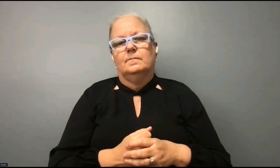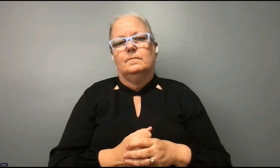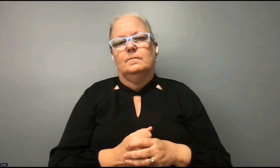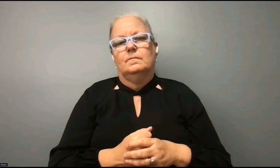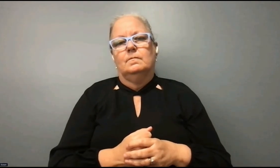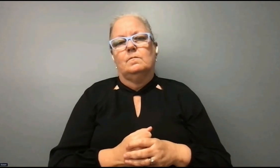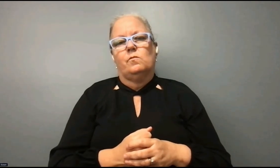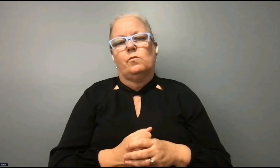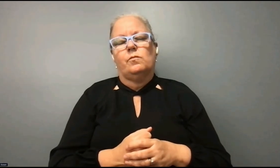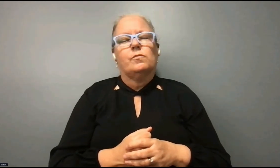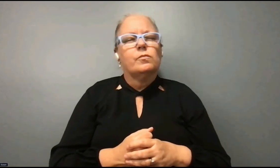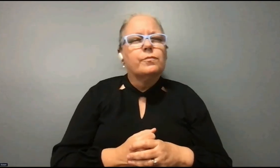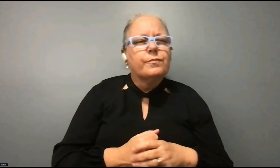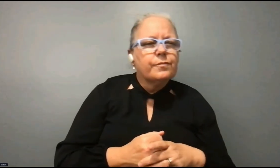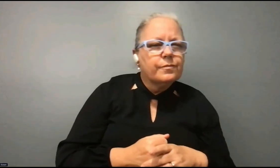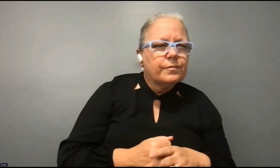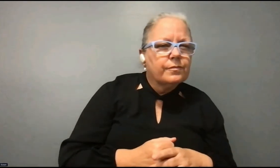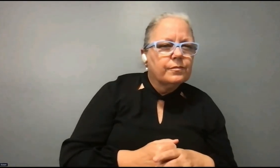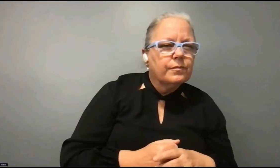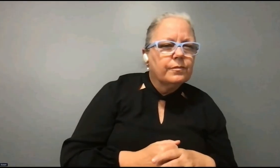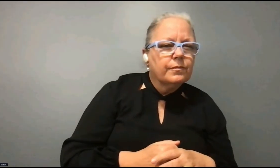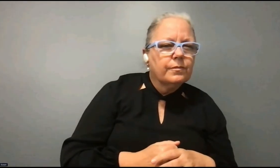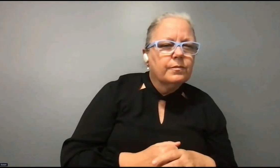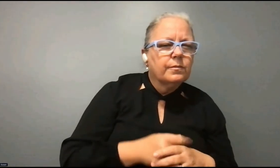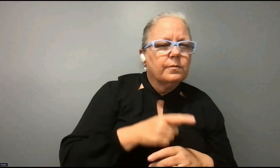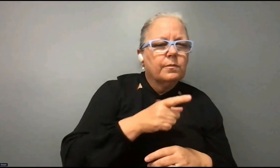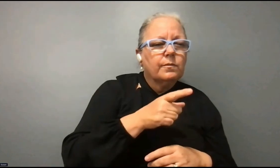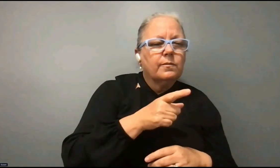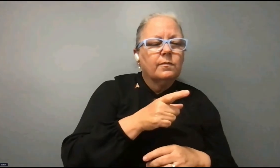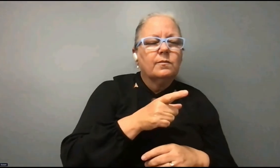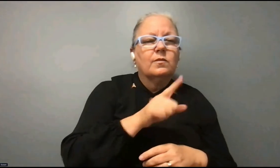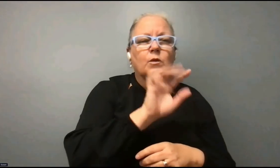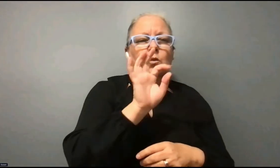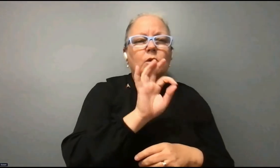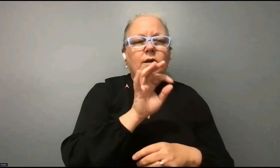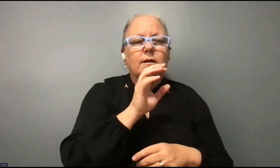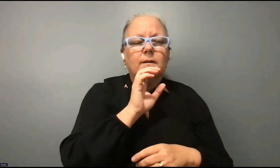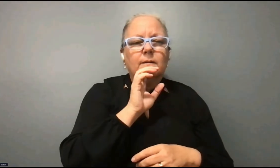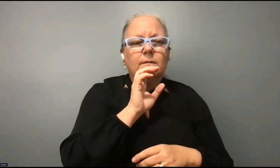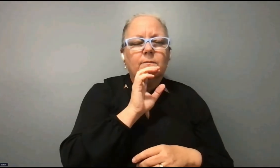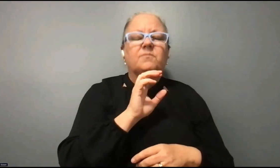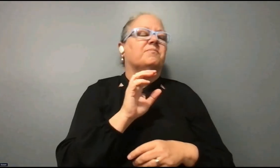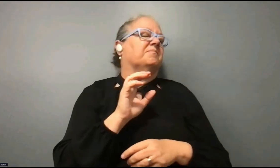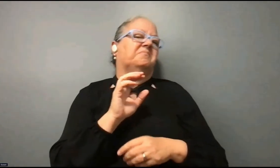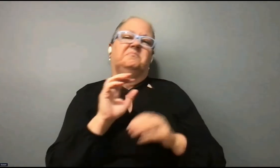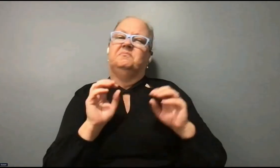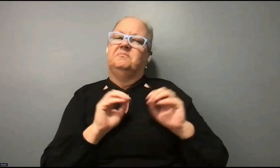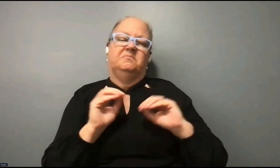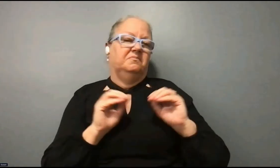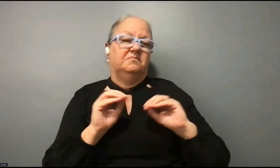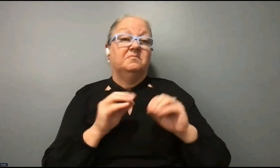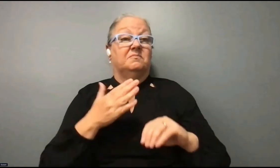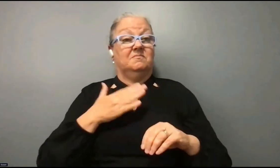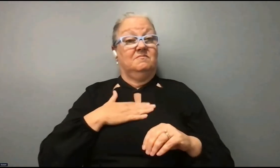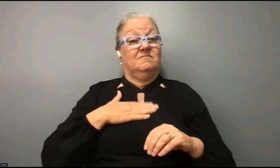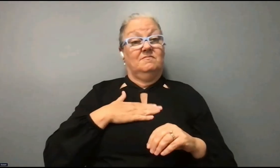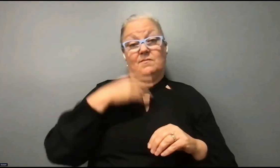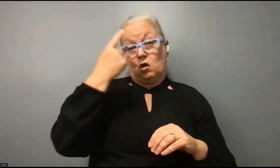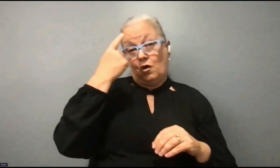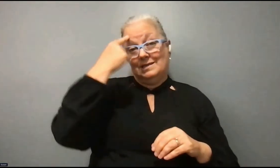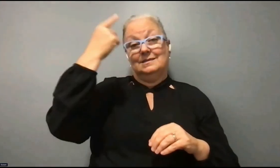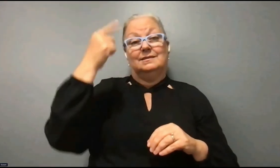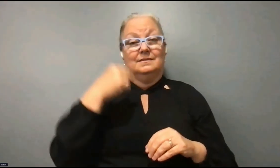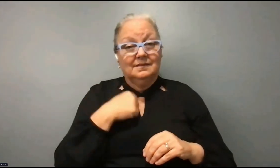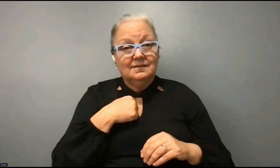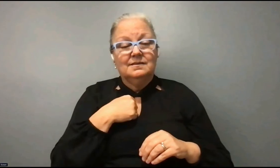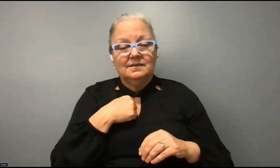Um, um, to be honest, no, I don't have. Even our idea, it took us a very long time